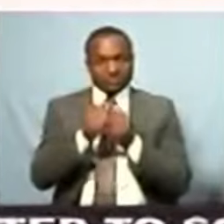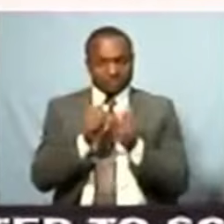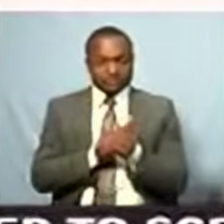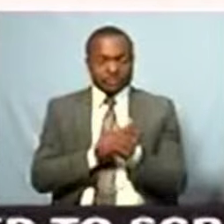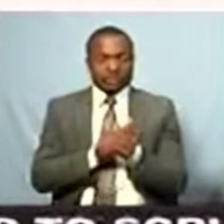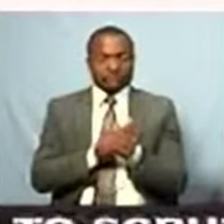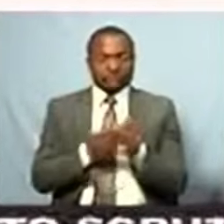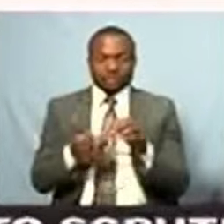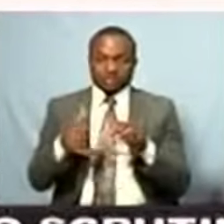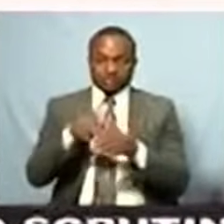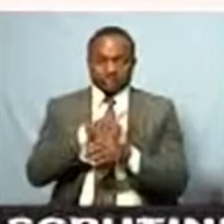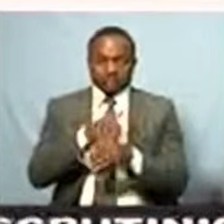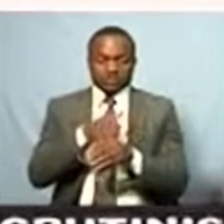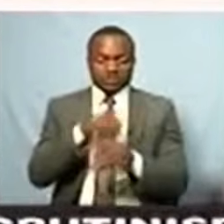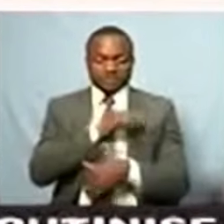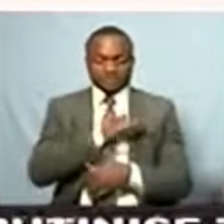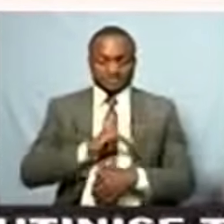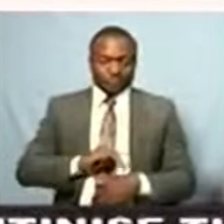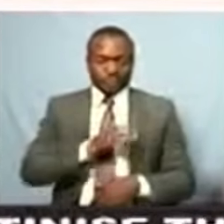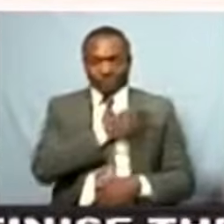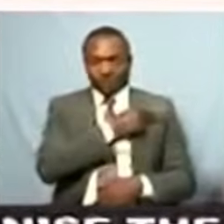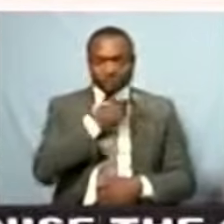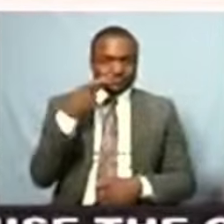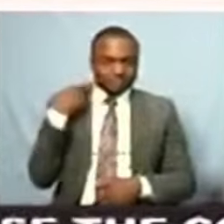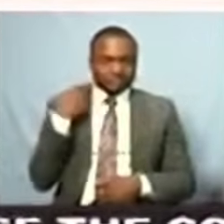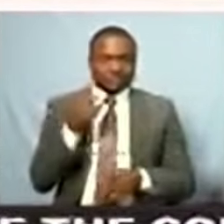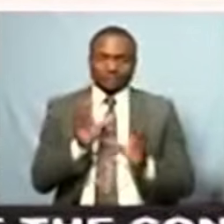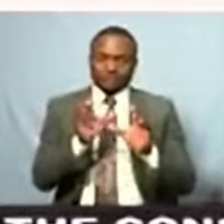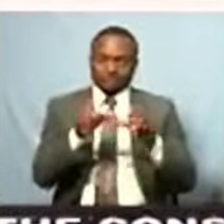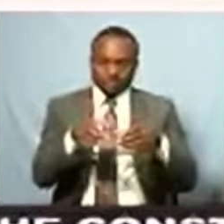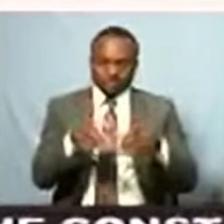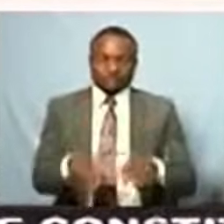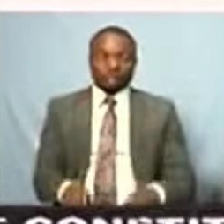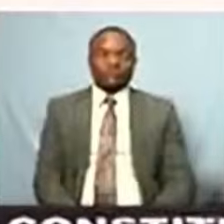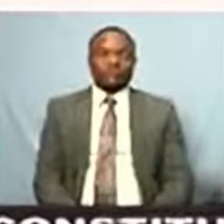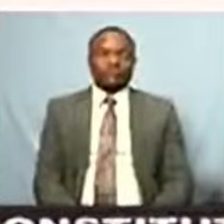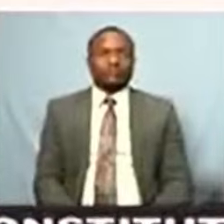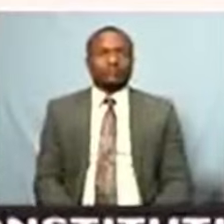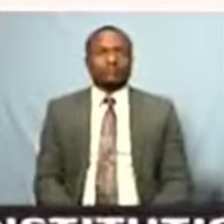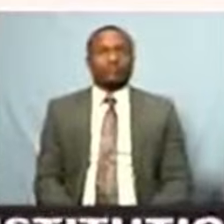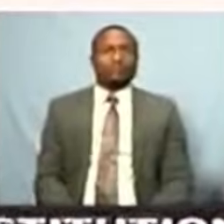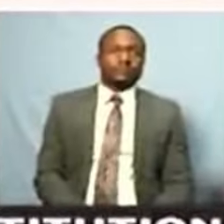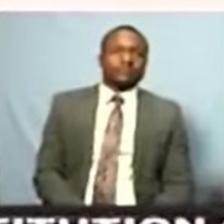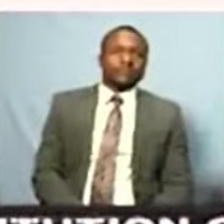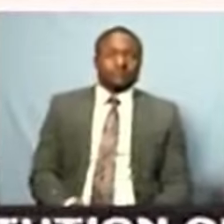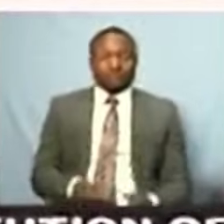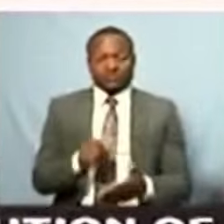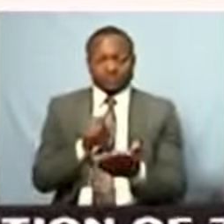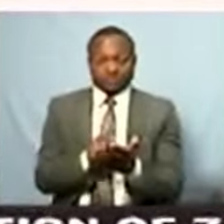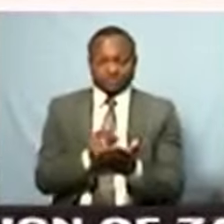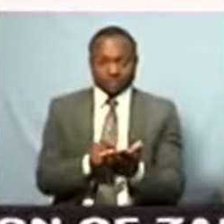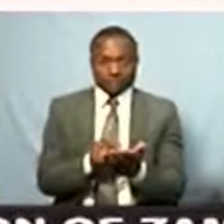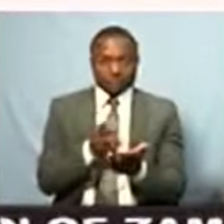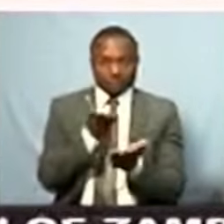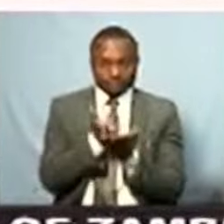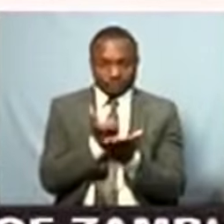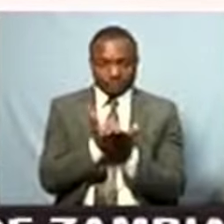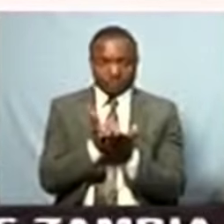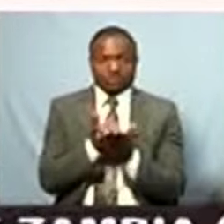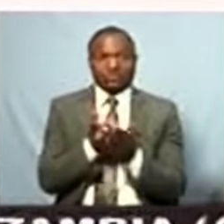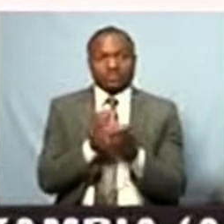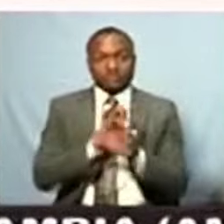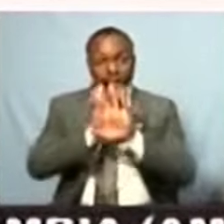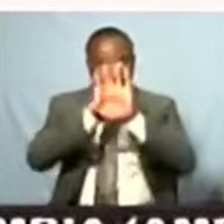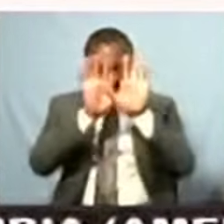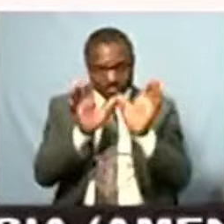inclusion of a member of parliament into the council. This provision is justified as it intends